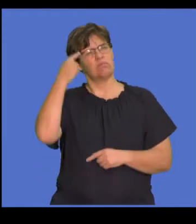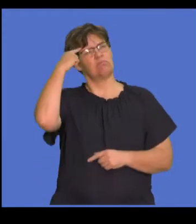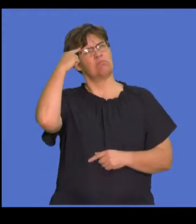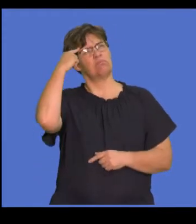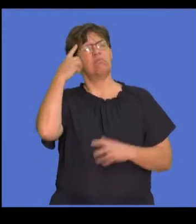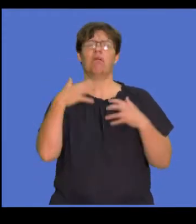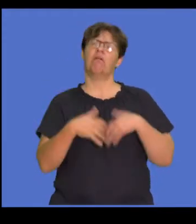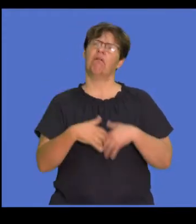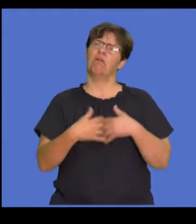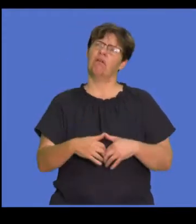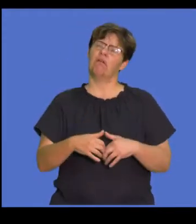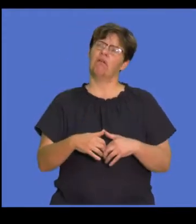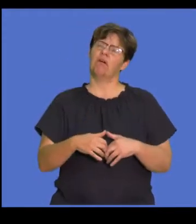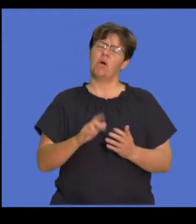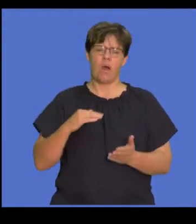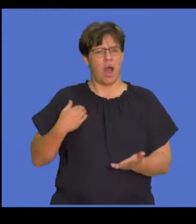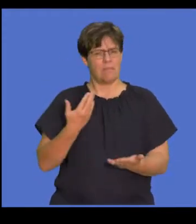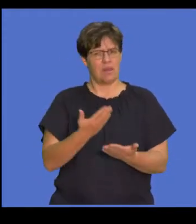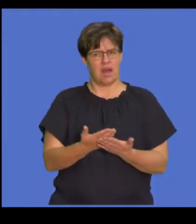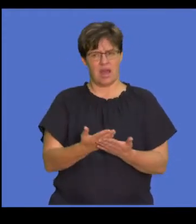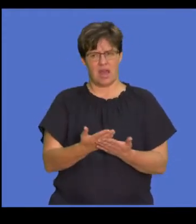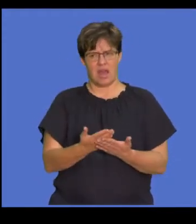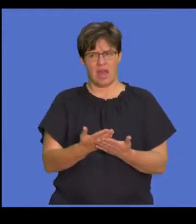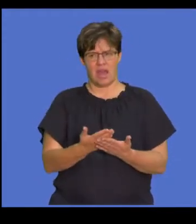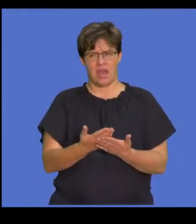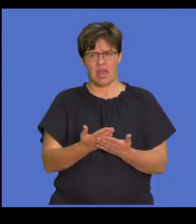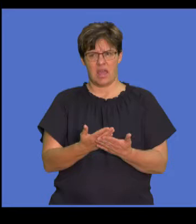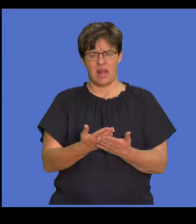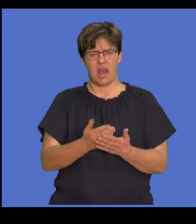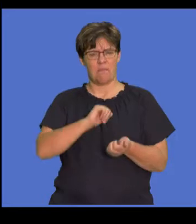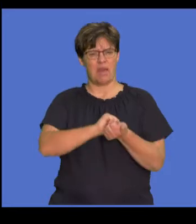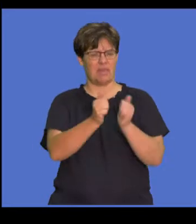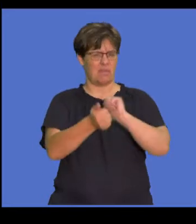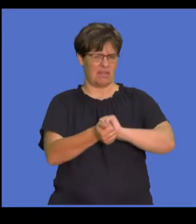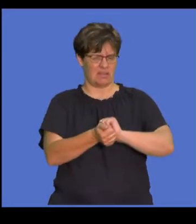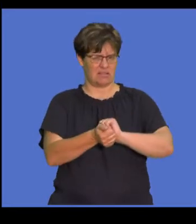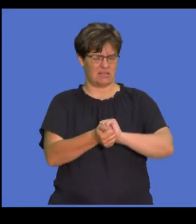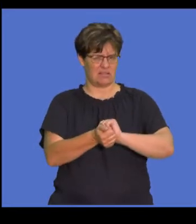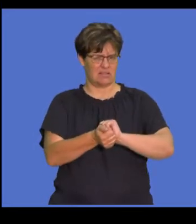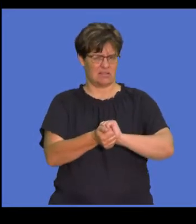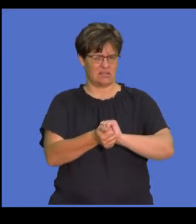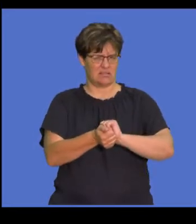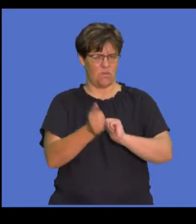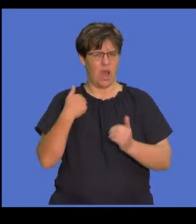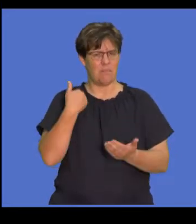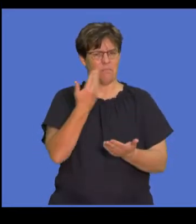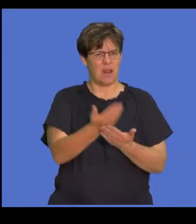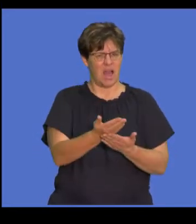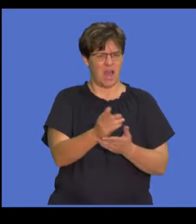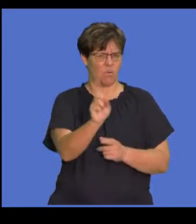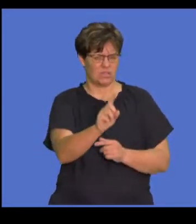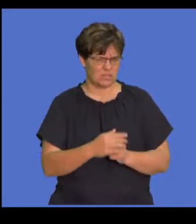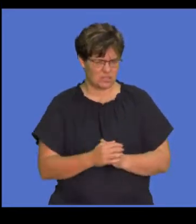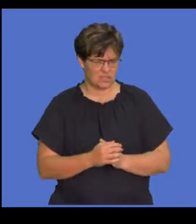think about which fields do we apply certain concept of mathematics in? But in this one specific,